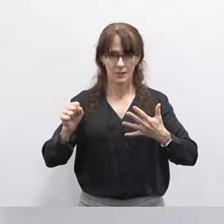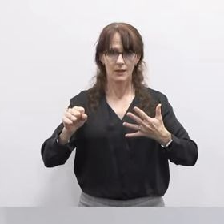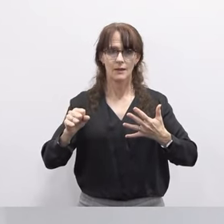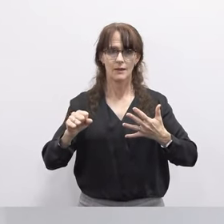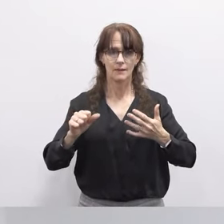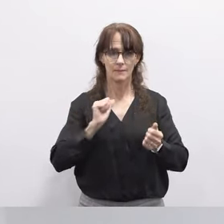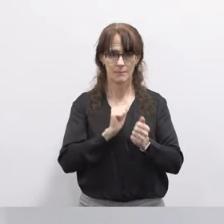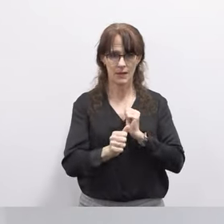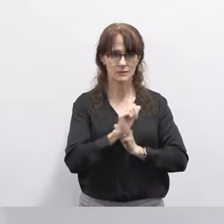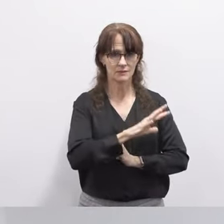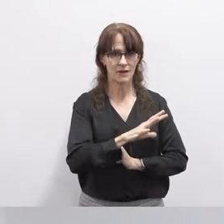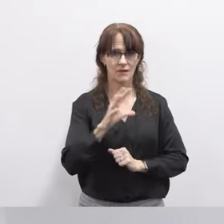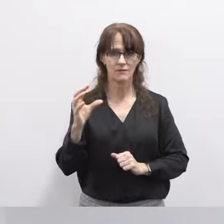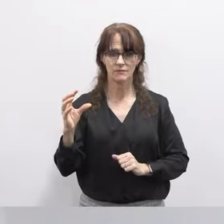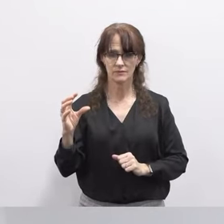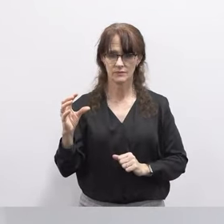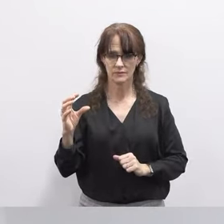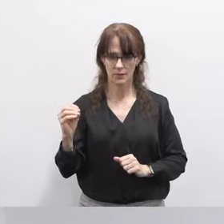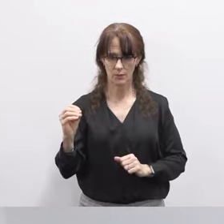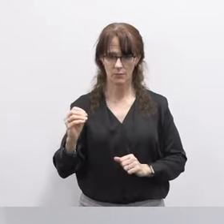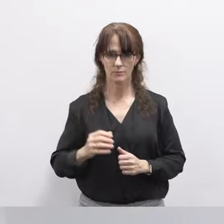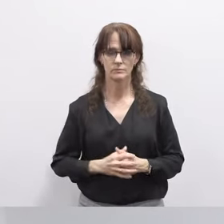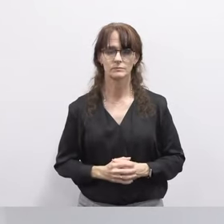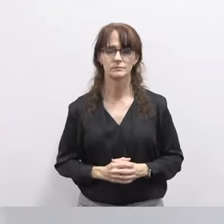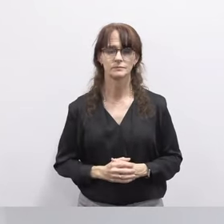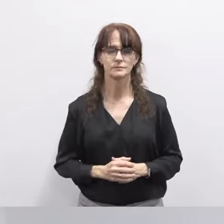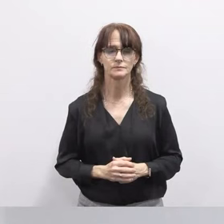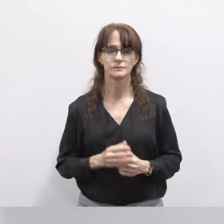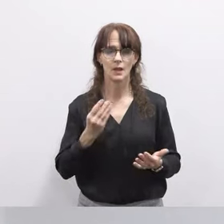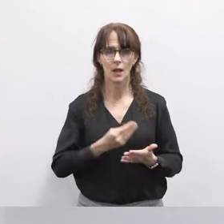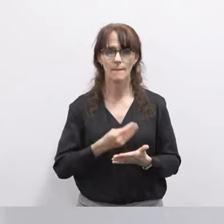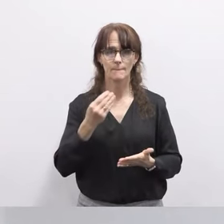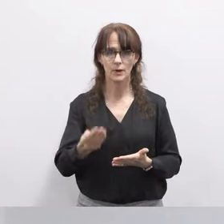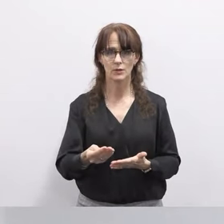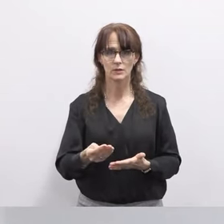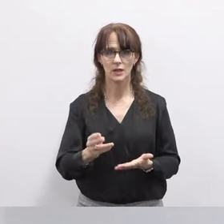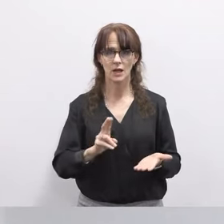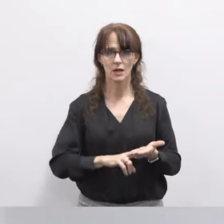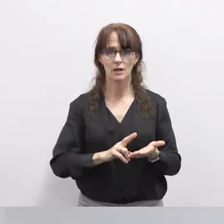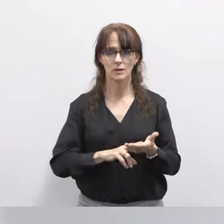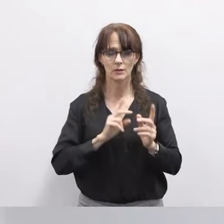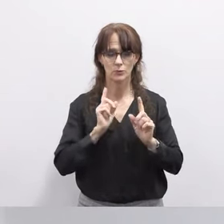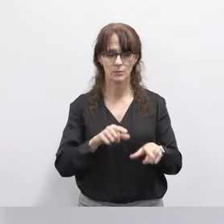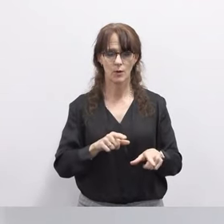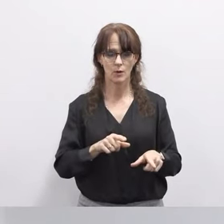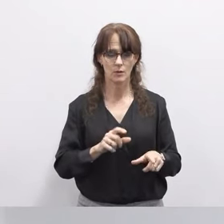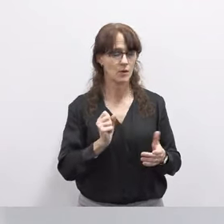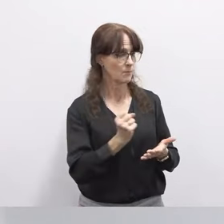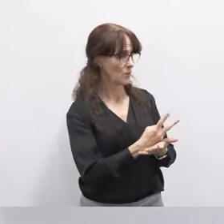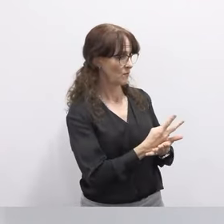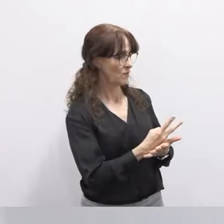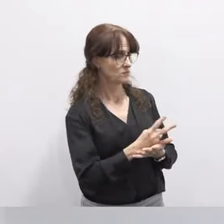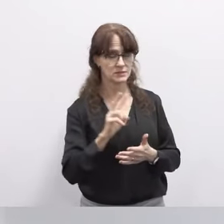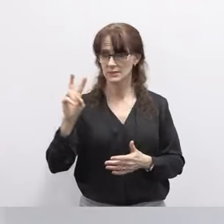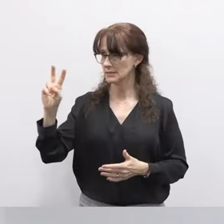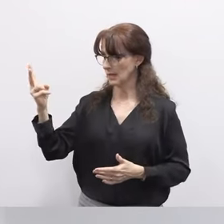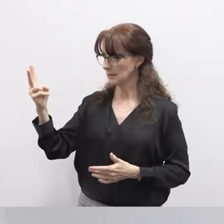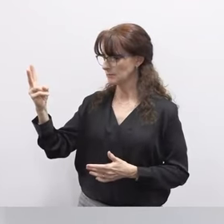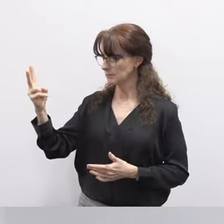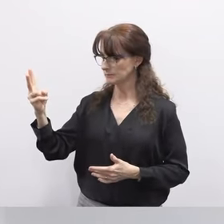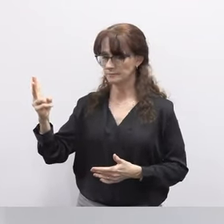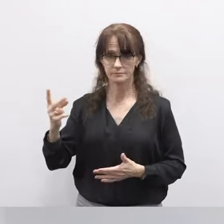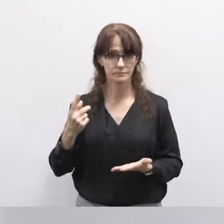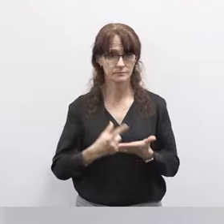aye, so that passes 5-0. Purchasing and Contracts Report. Move approval. Second.